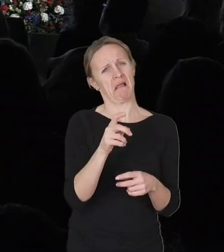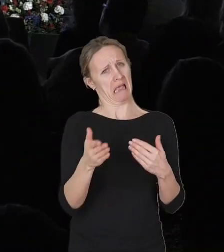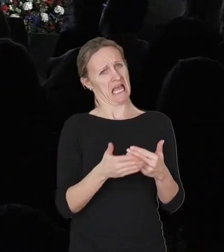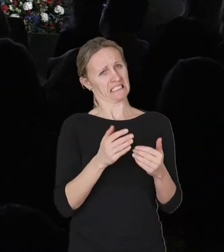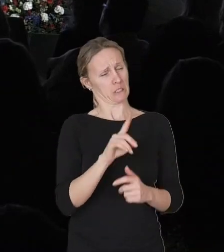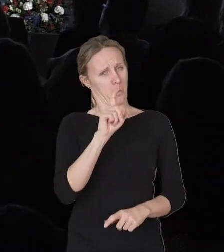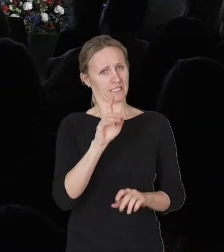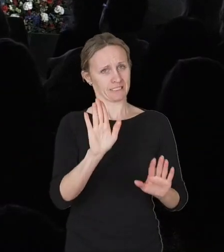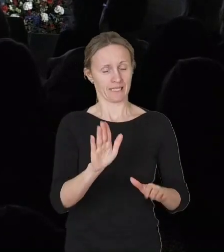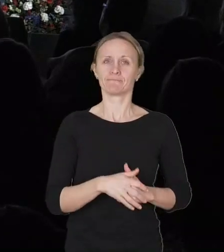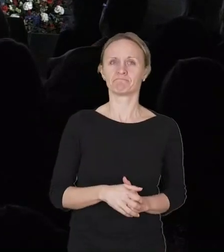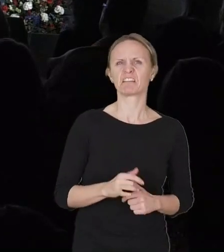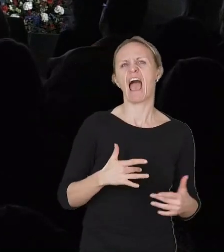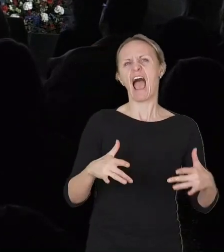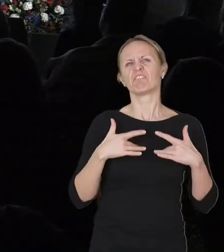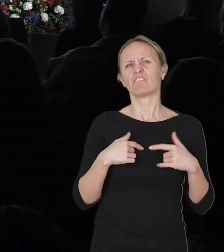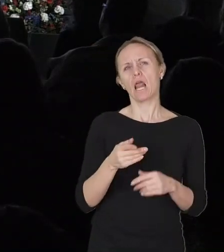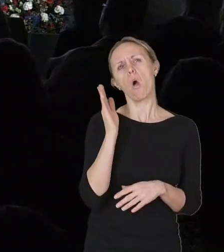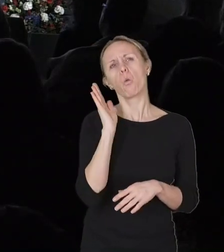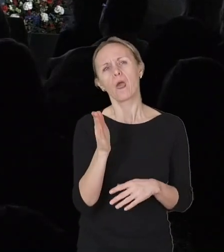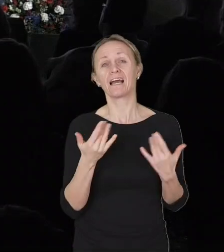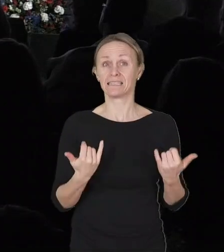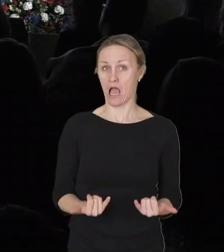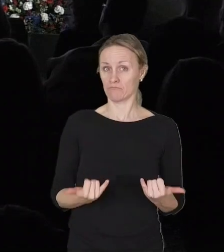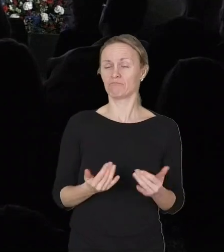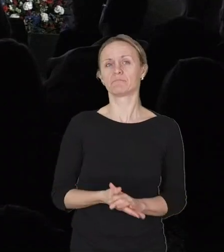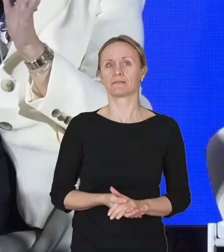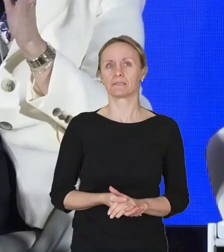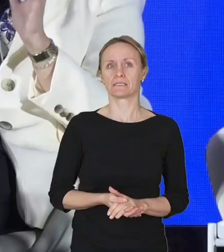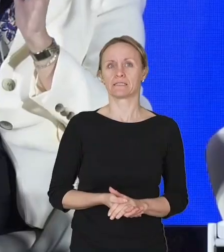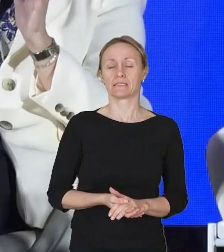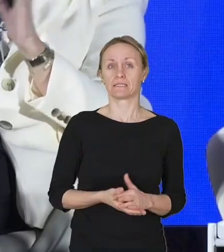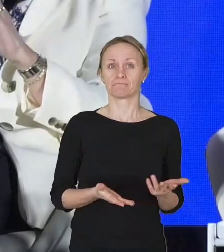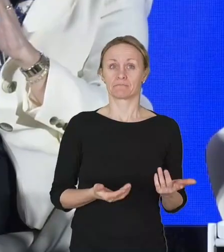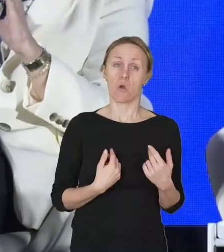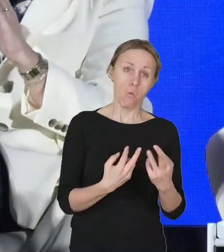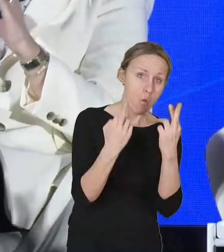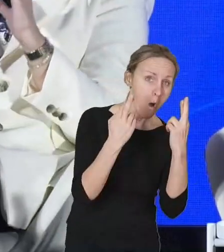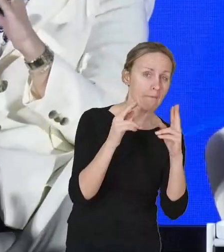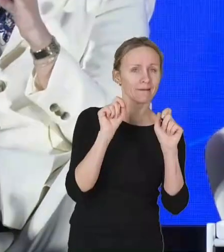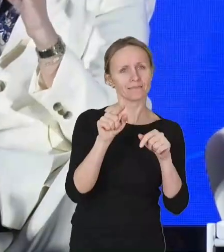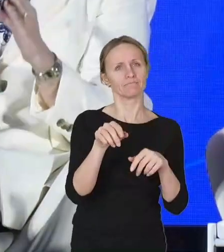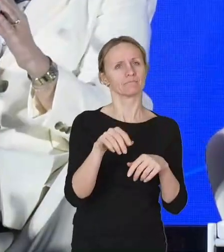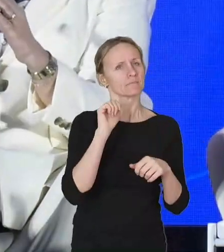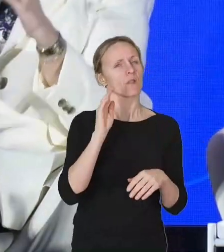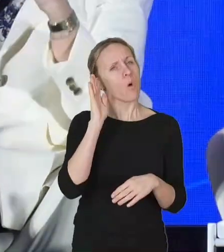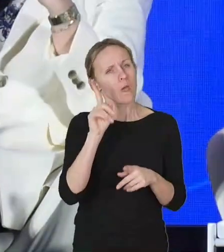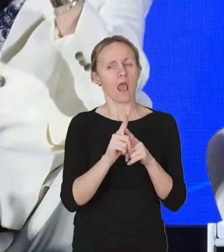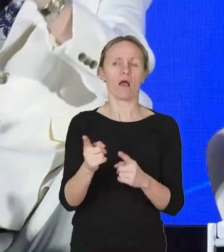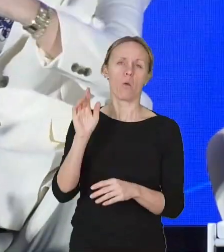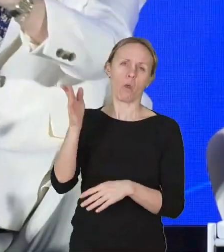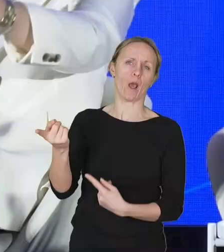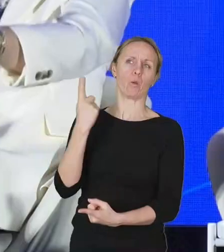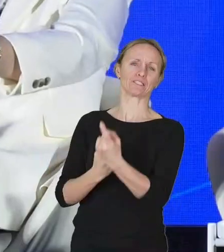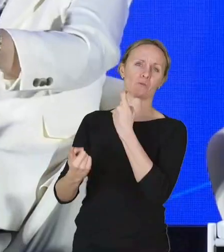questions were as easy as this one. There are several dimensions here. If you look at cohesion policy per se, it